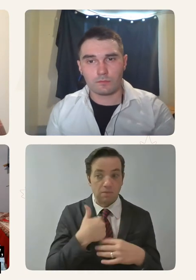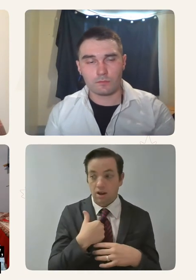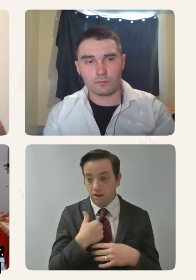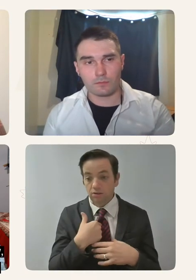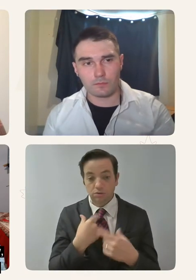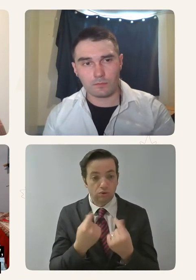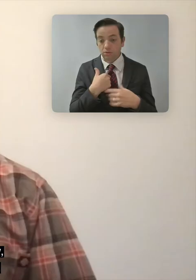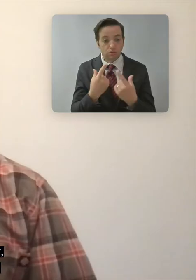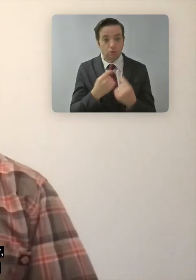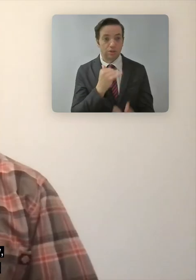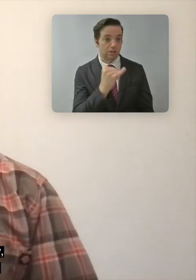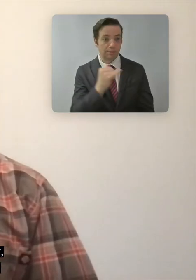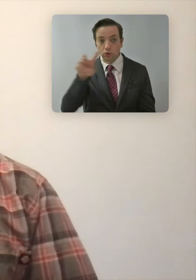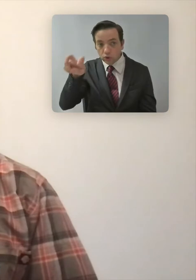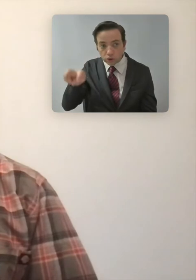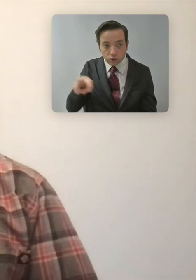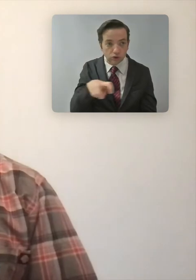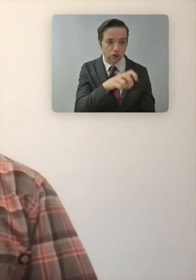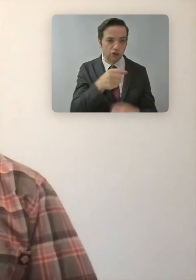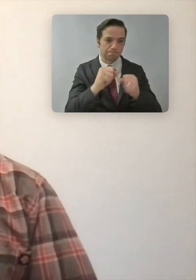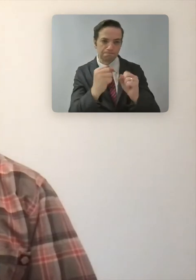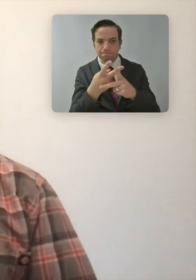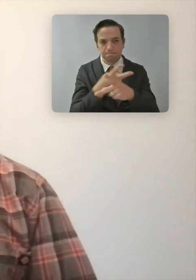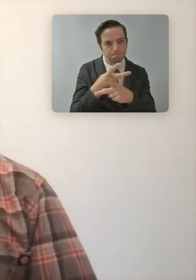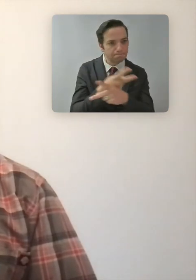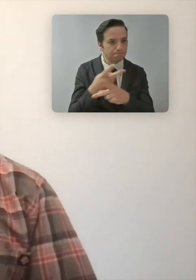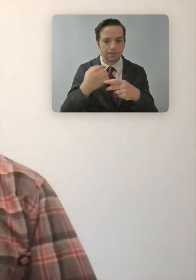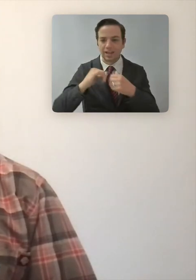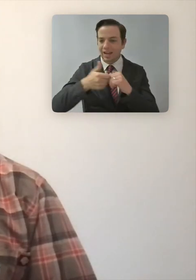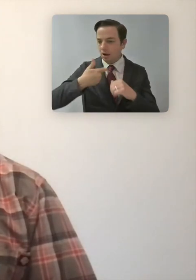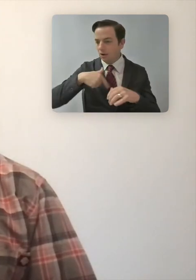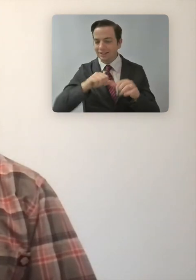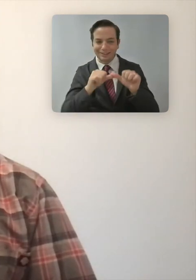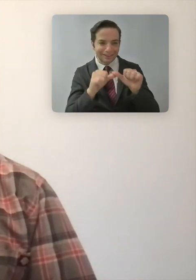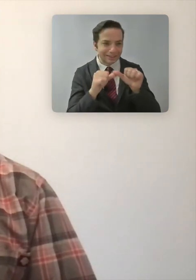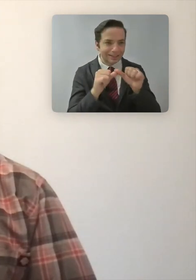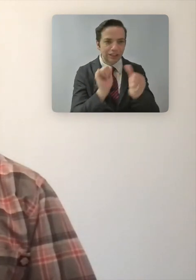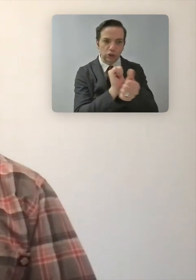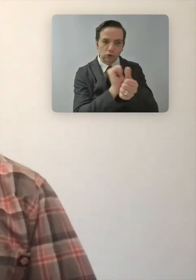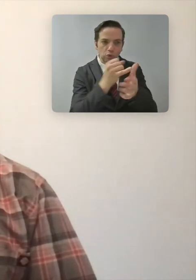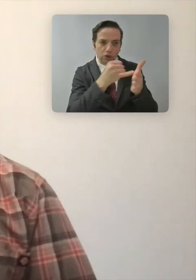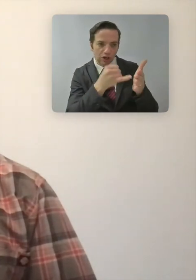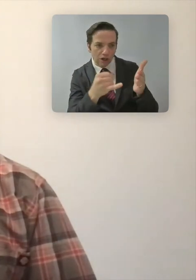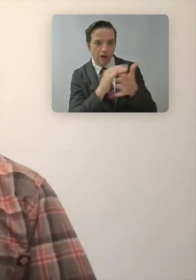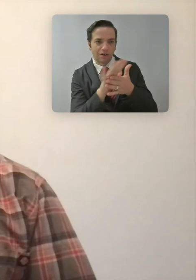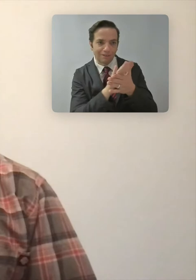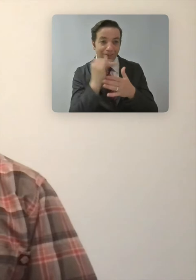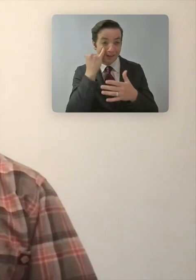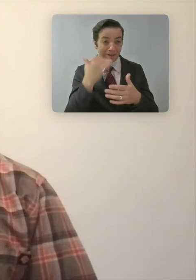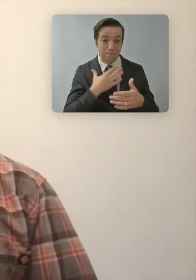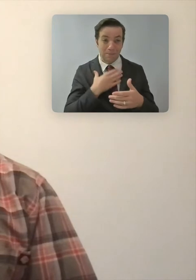I was on this journey, um, trying to figure out how I would continue to make work, um, if my vision,